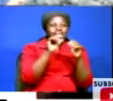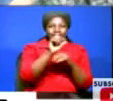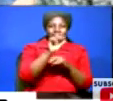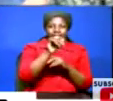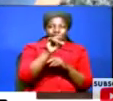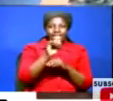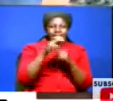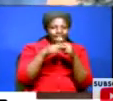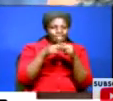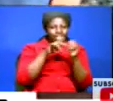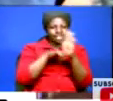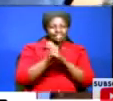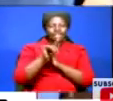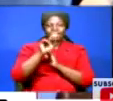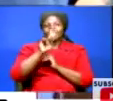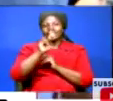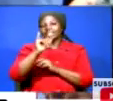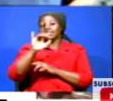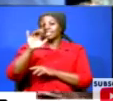hapa nchini.